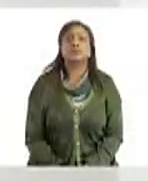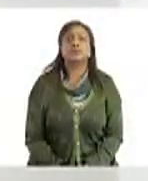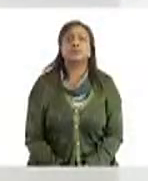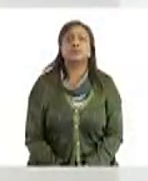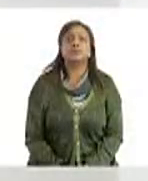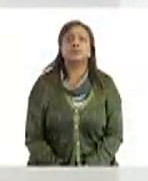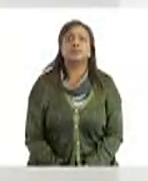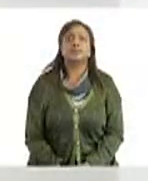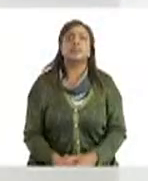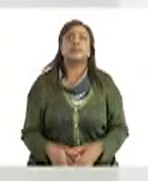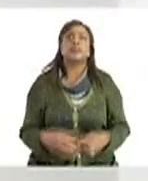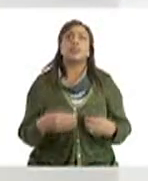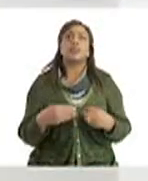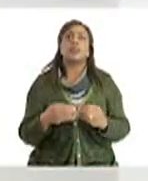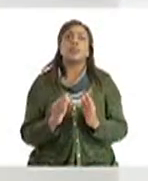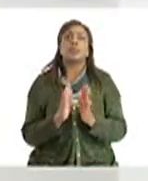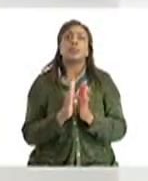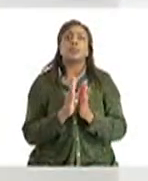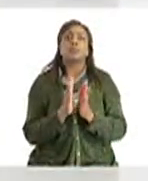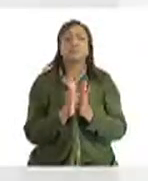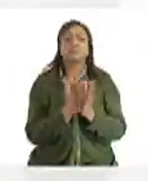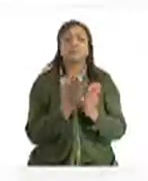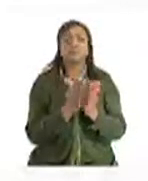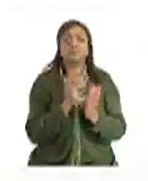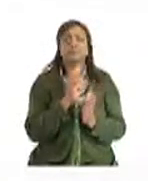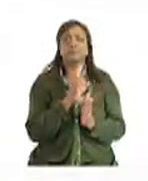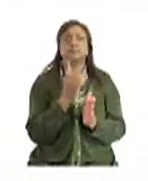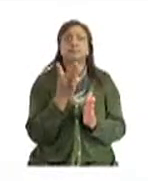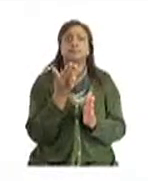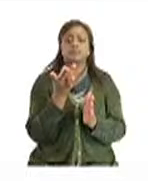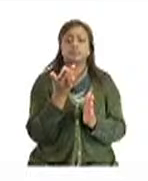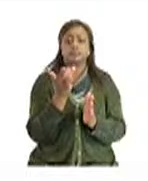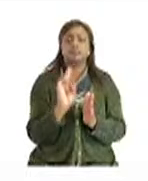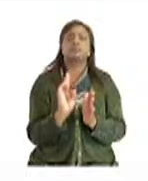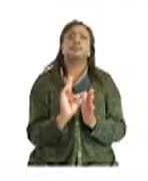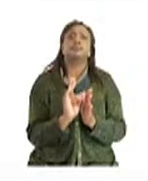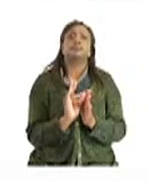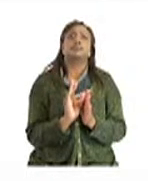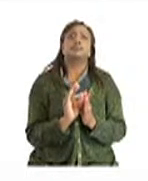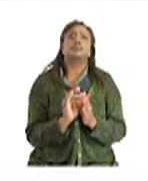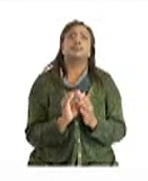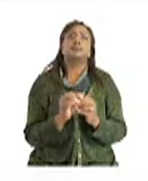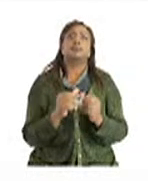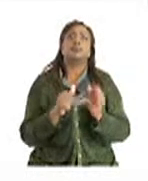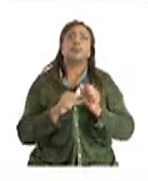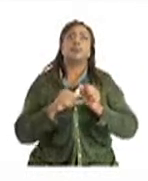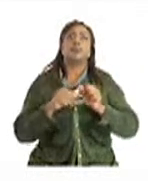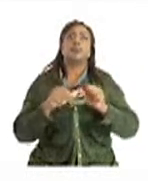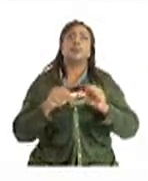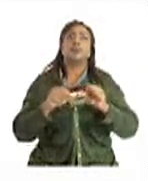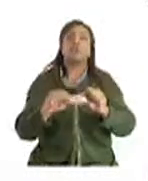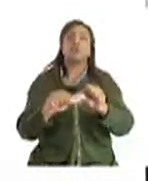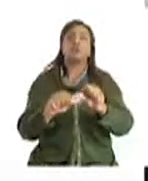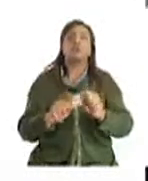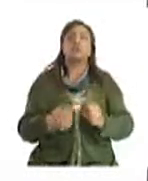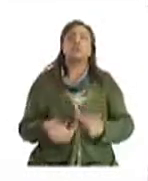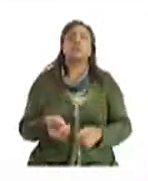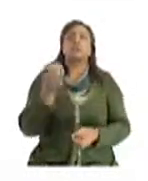Let us now turn to page 17, where we will look at puberty and sexual